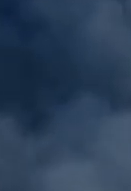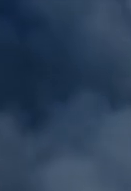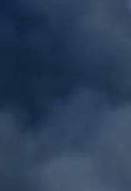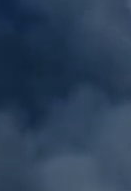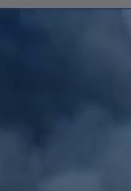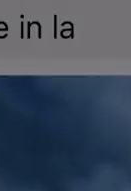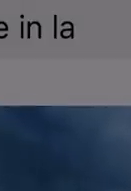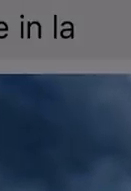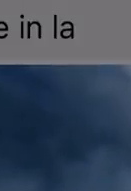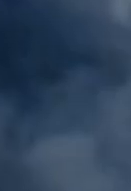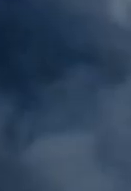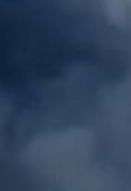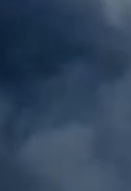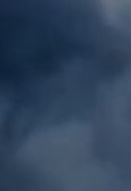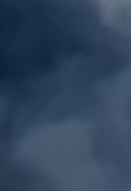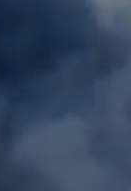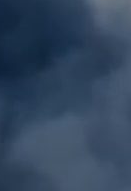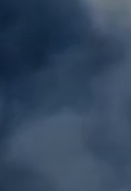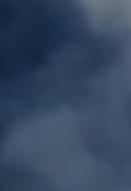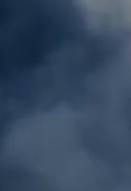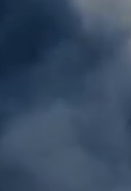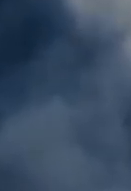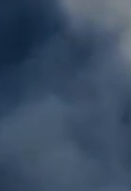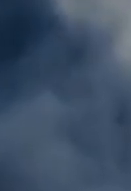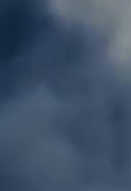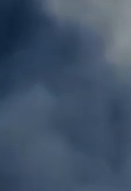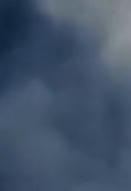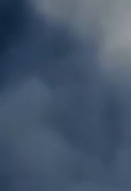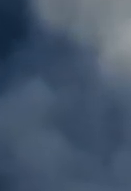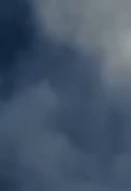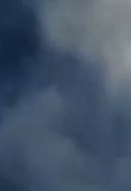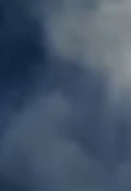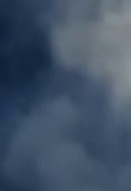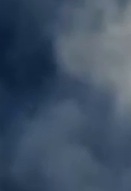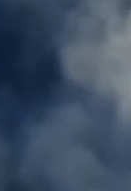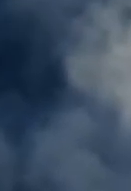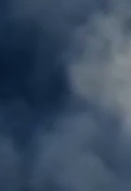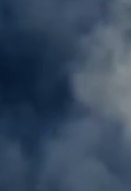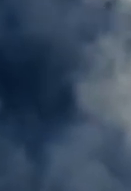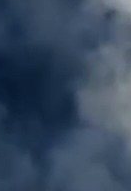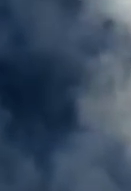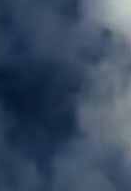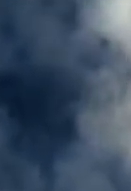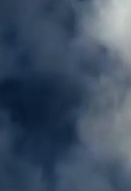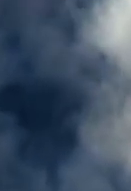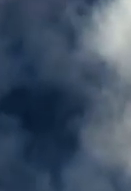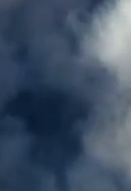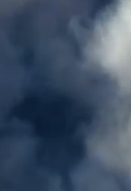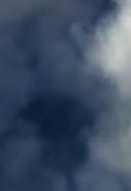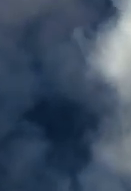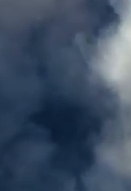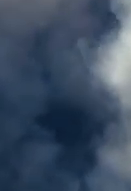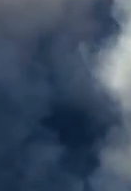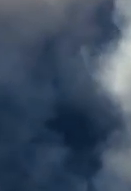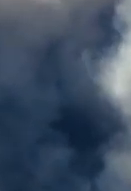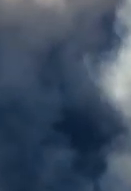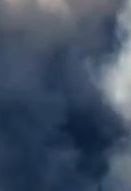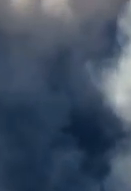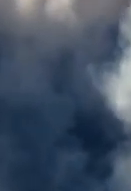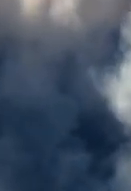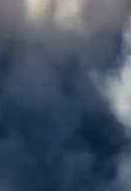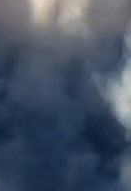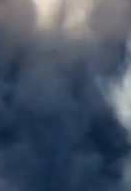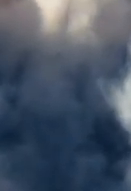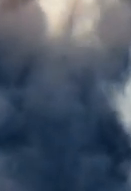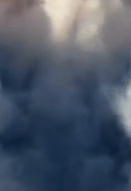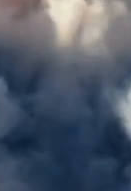here that has been very helpful is the assets that fire officials were able to get up into the